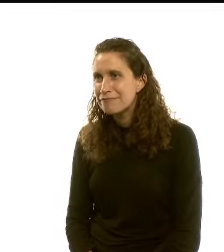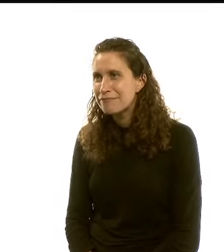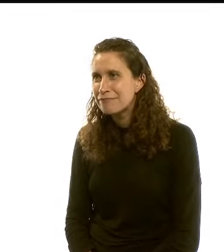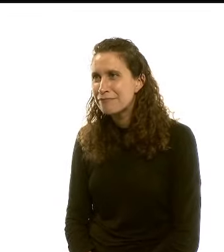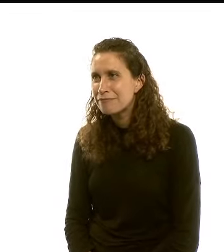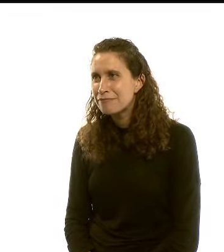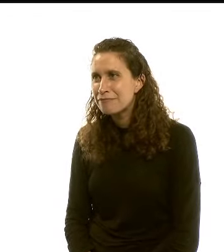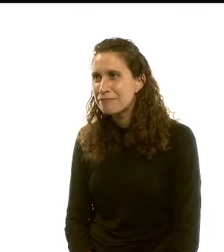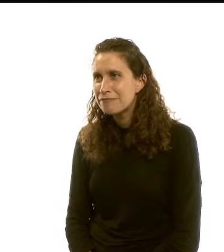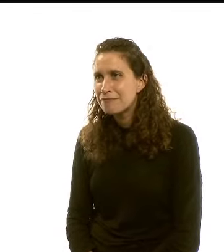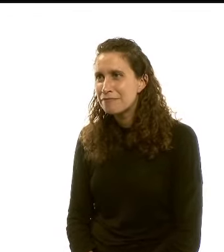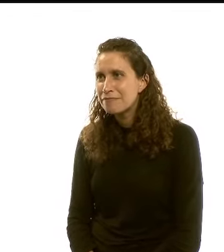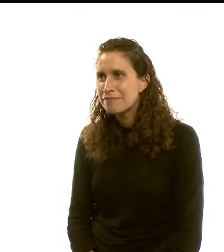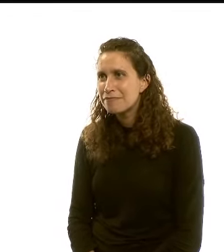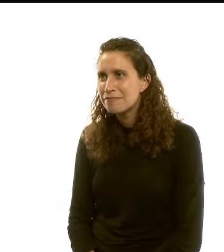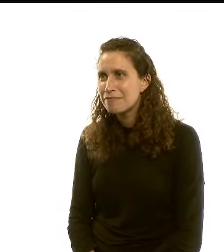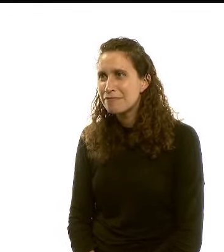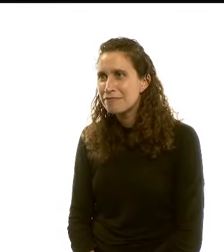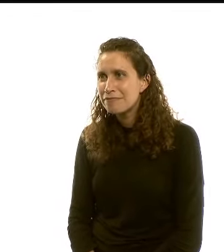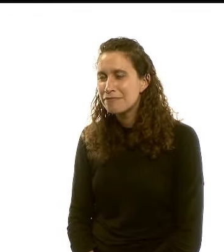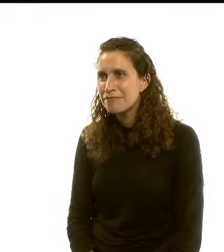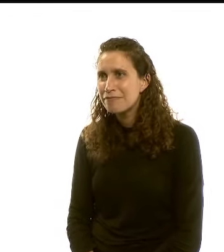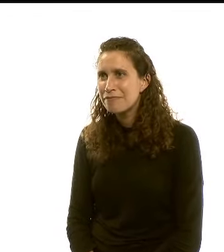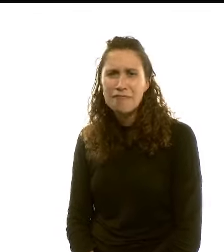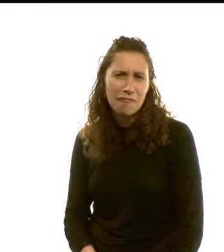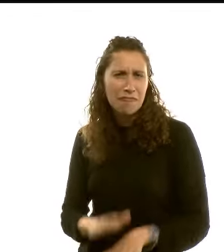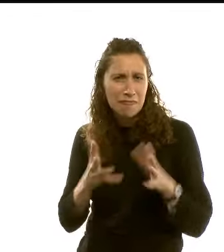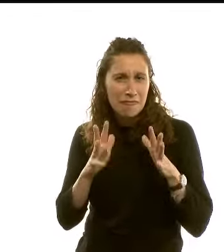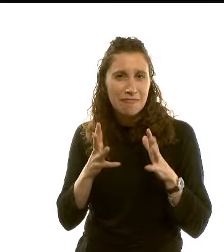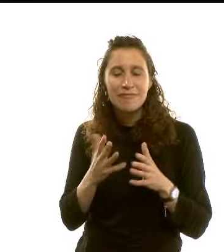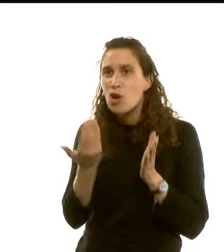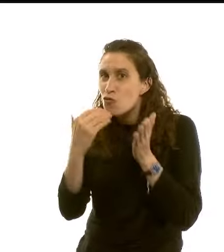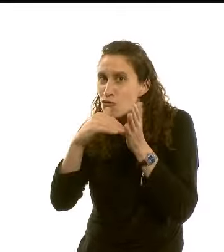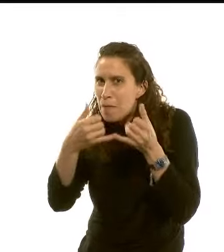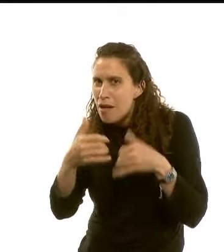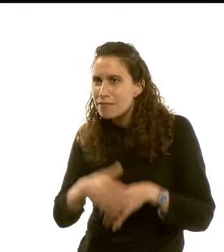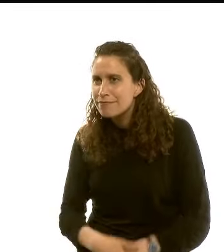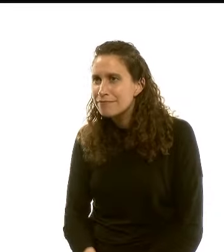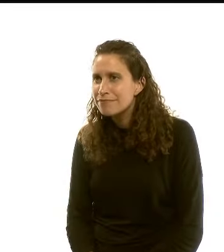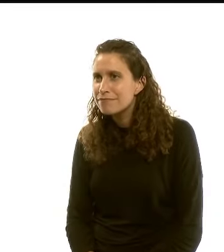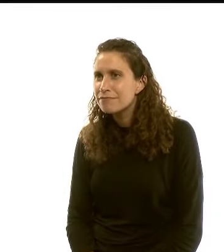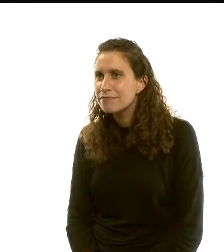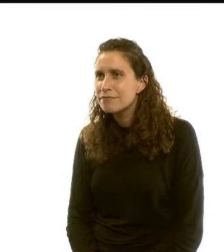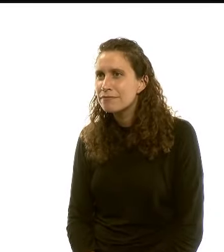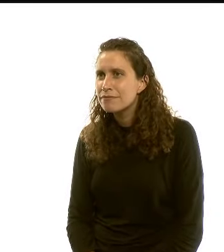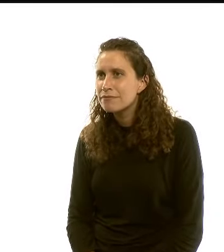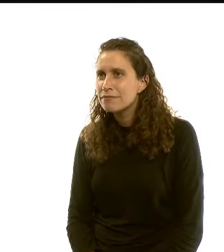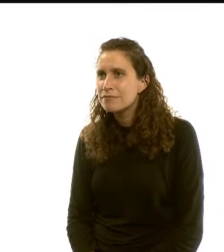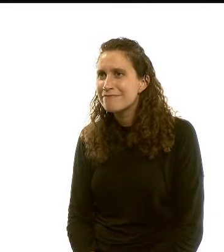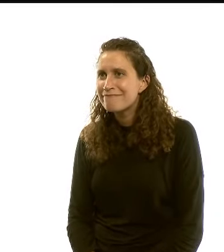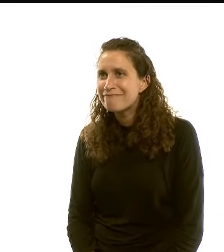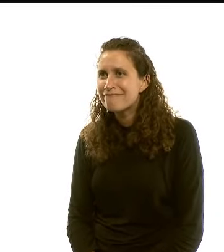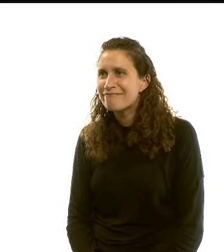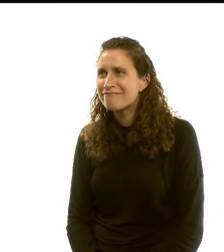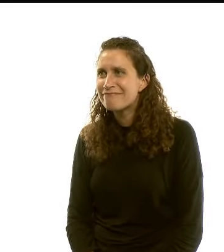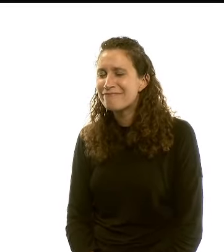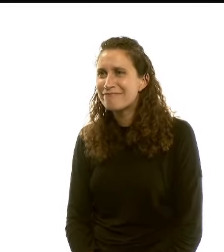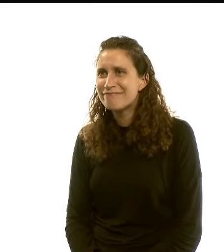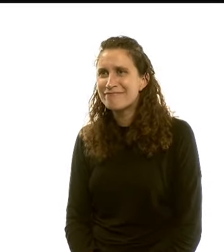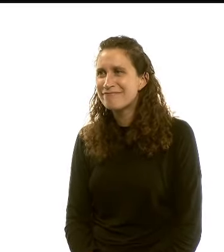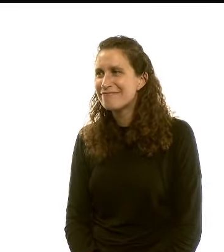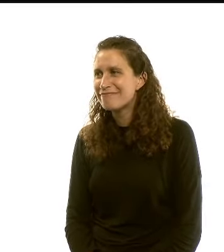Oh! Okay. Okay. Kind of. Pretty much. All right, here's the replay. Let's see the replay. Okay, he got a